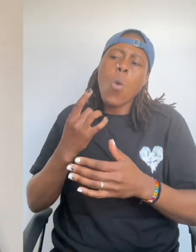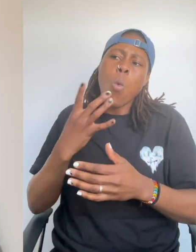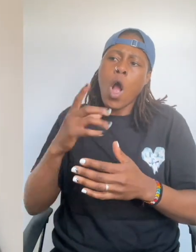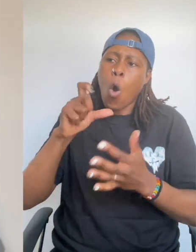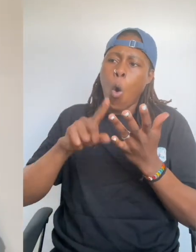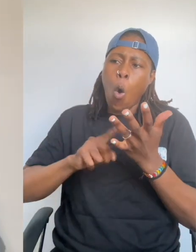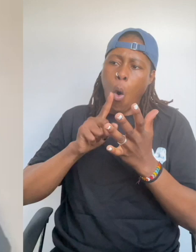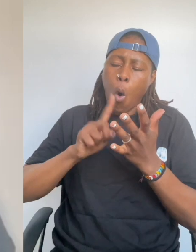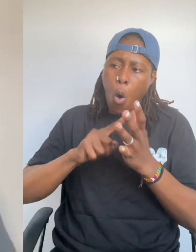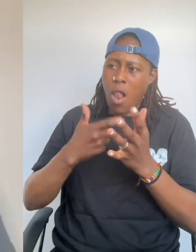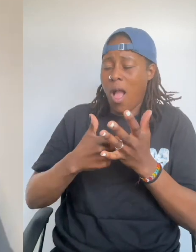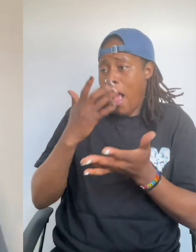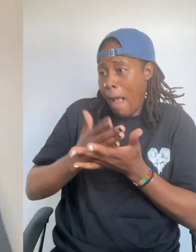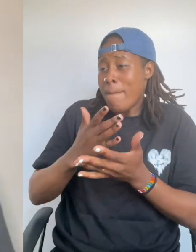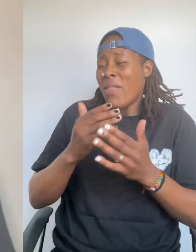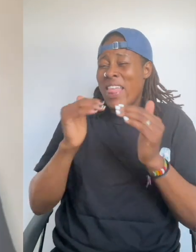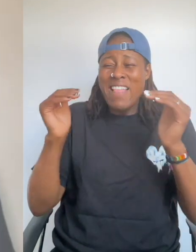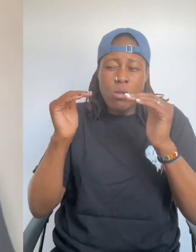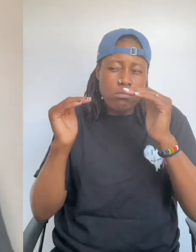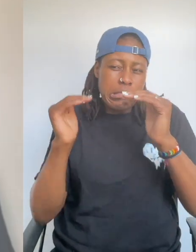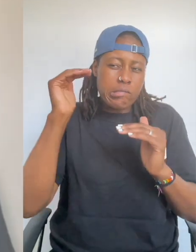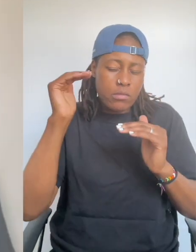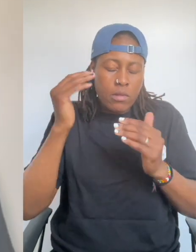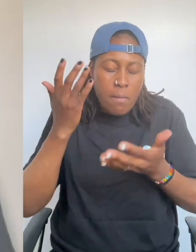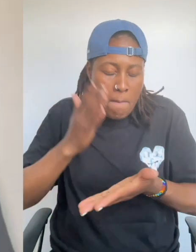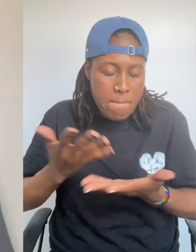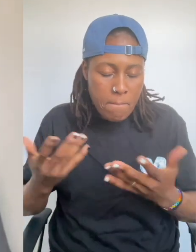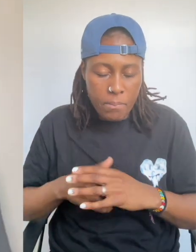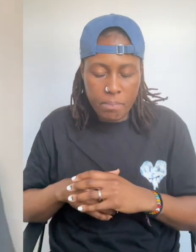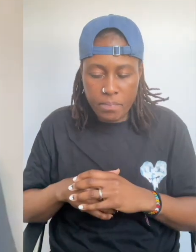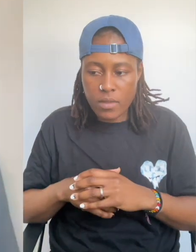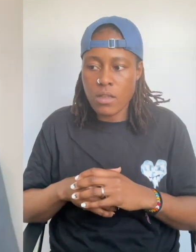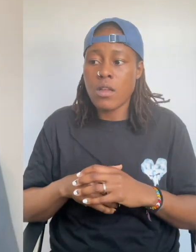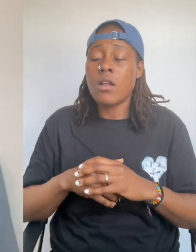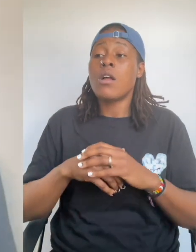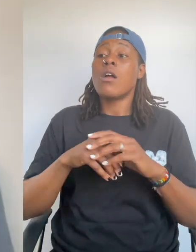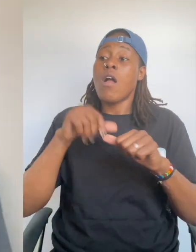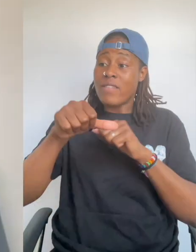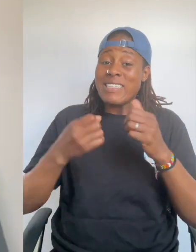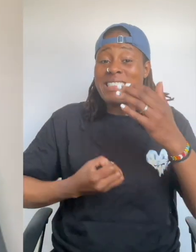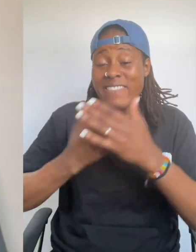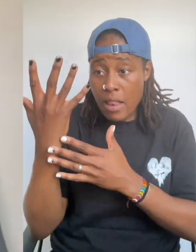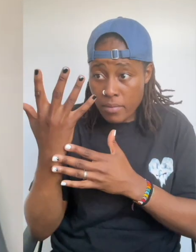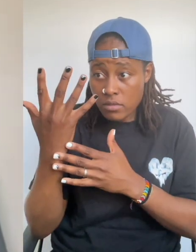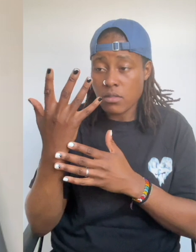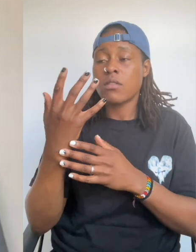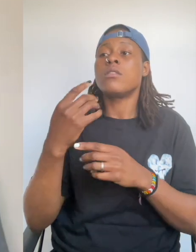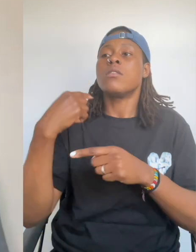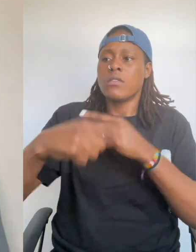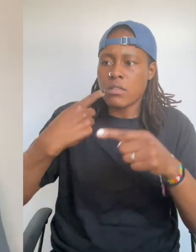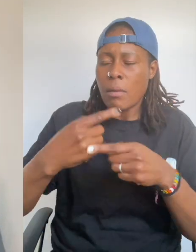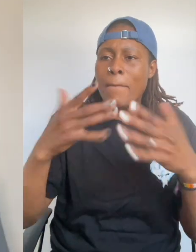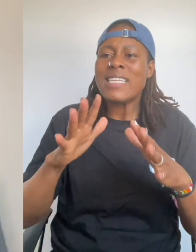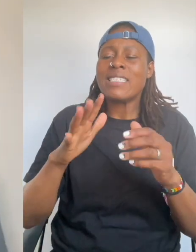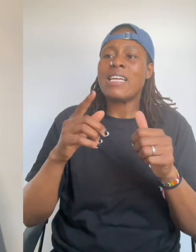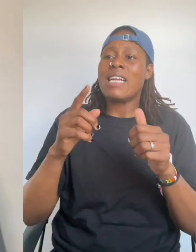to be honest, the levels are slightly different. Um, Off the back of that, we went and did the nationals for the first